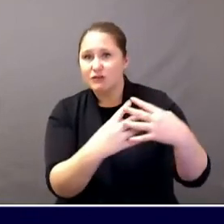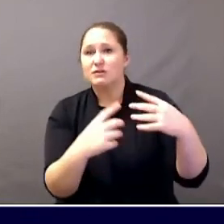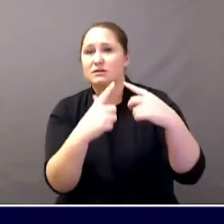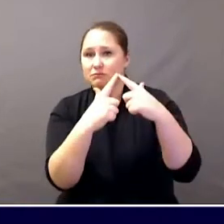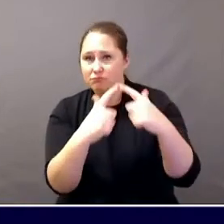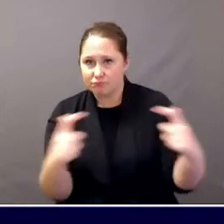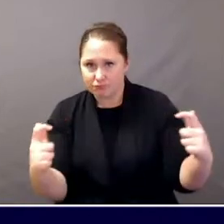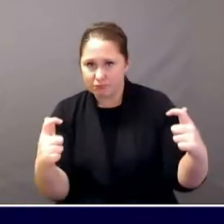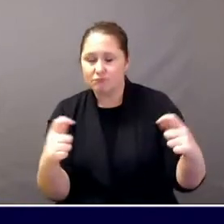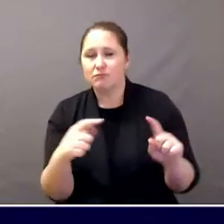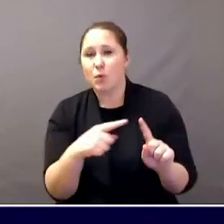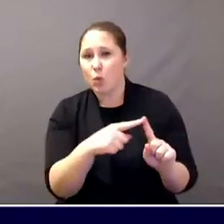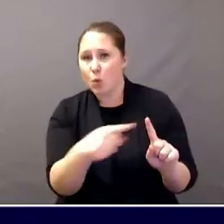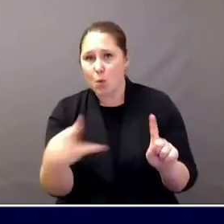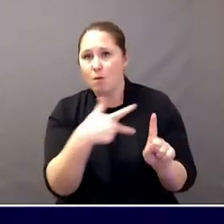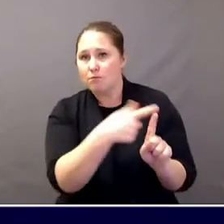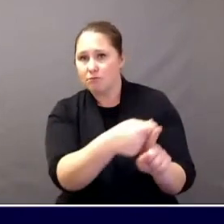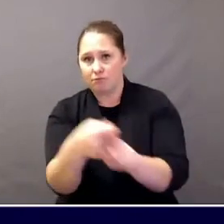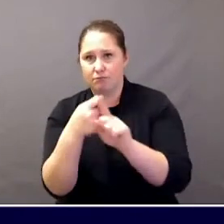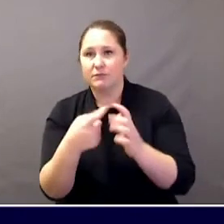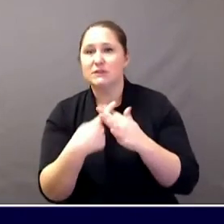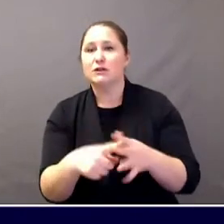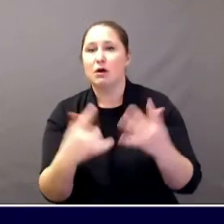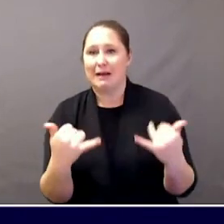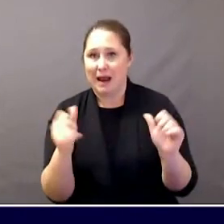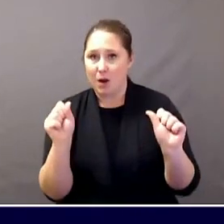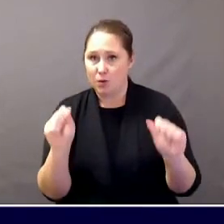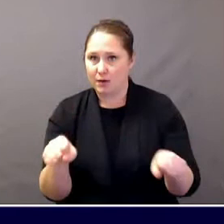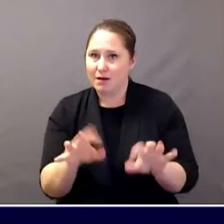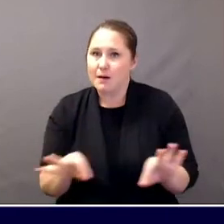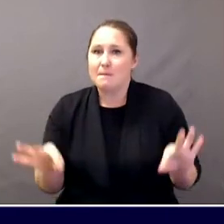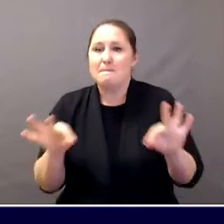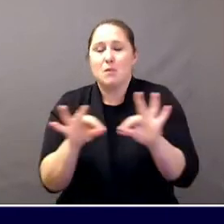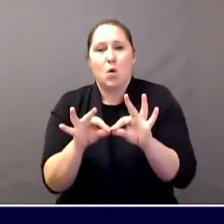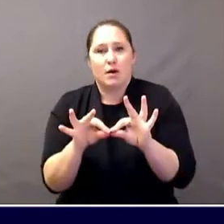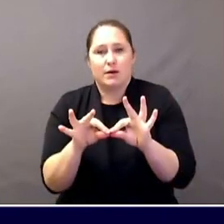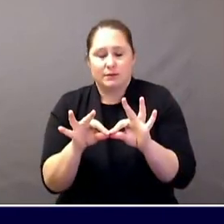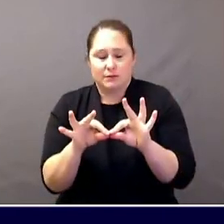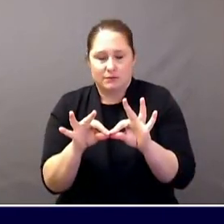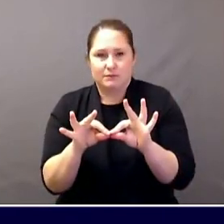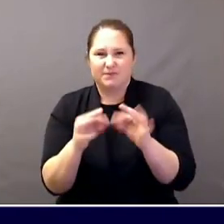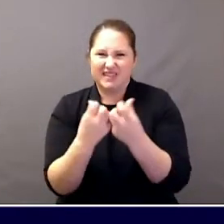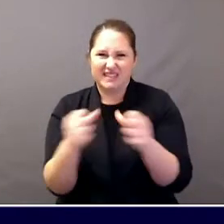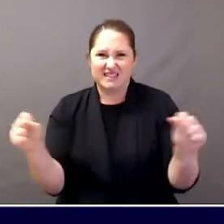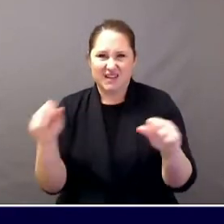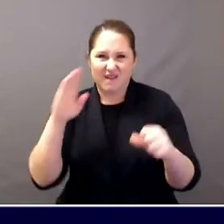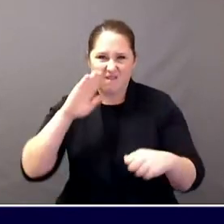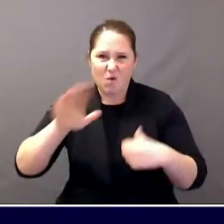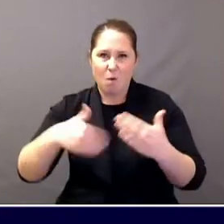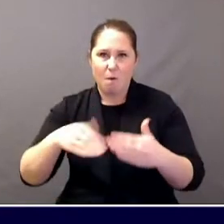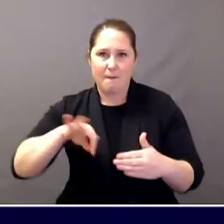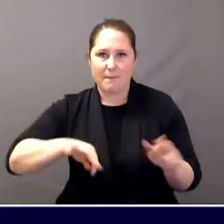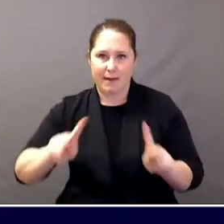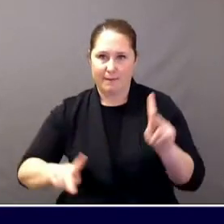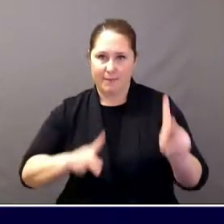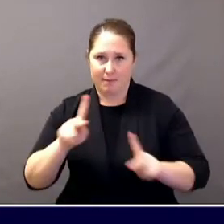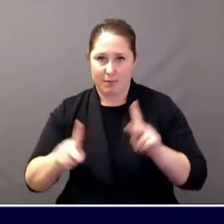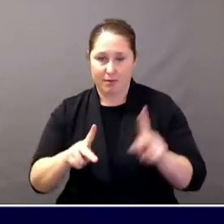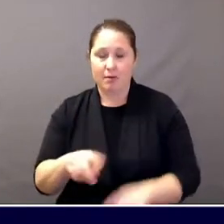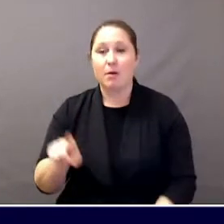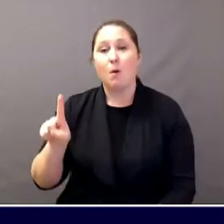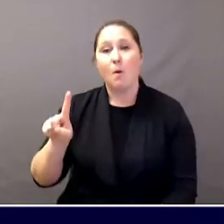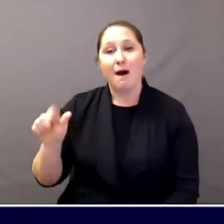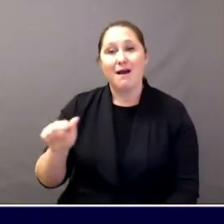of basic public safety services for Maine people. We're also expanding phase 1A to include